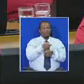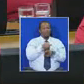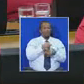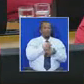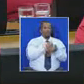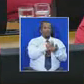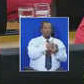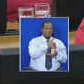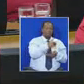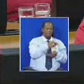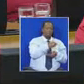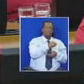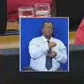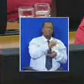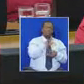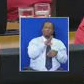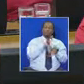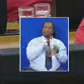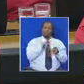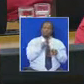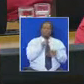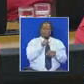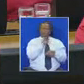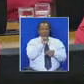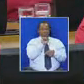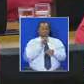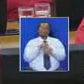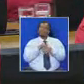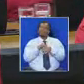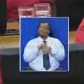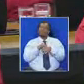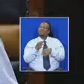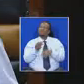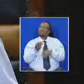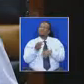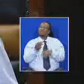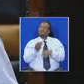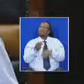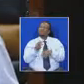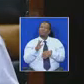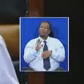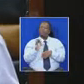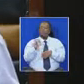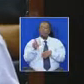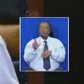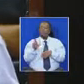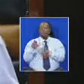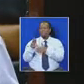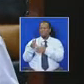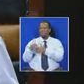No. No. That's racist. Honorable Member, we'll come back to you.